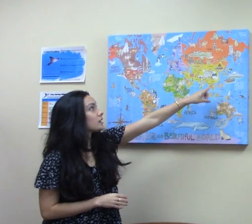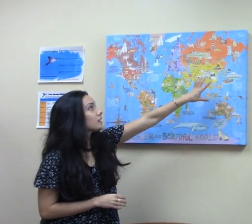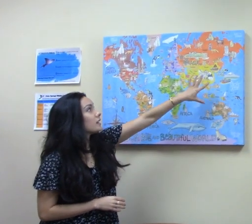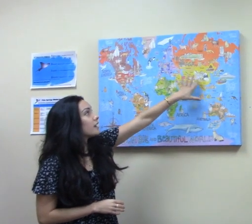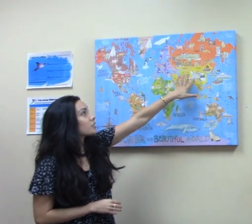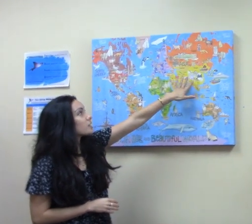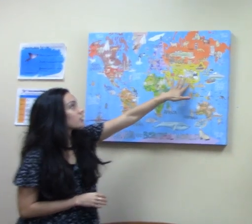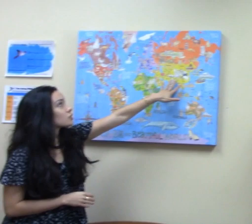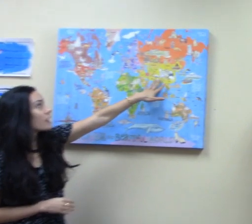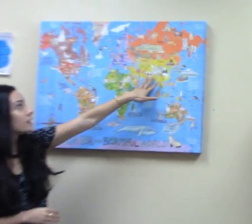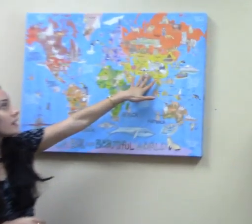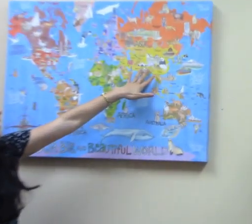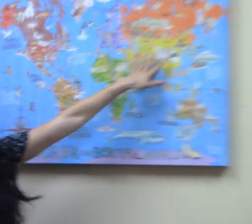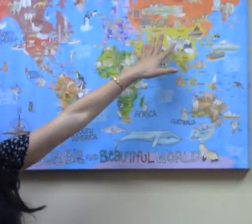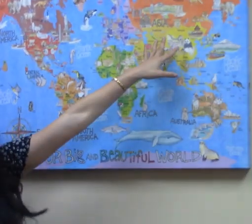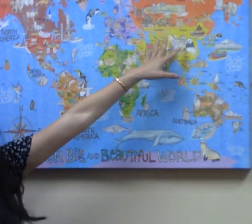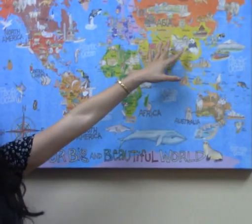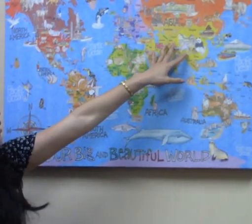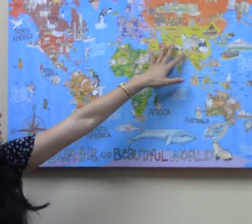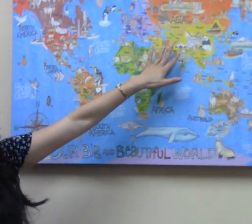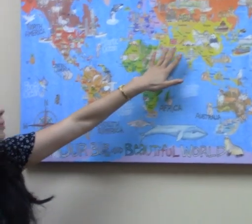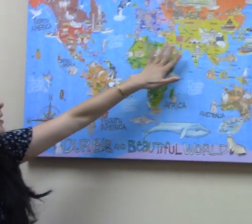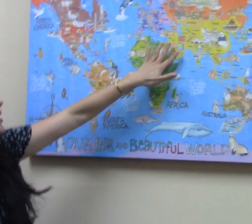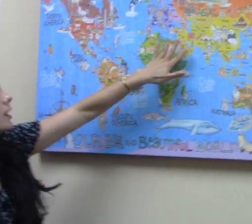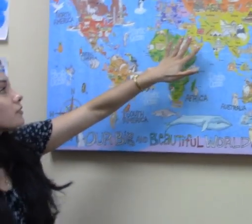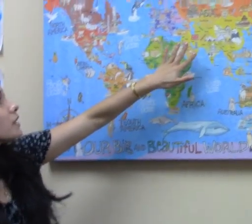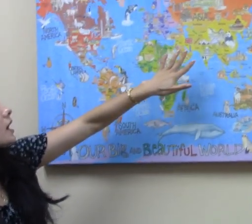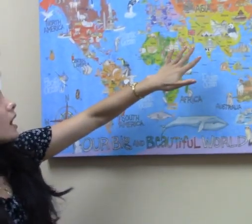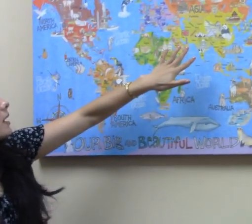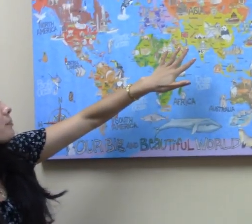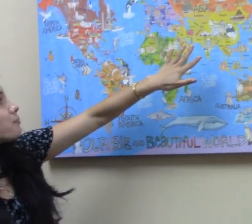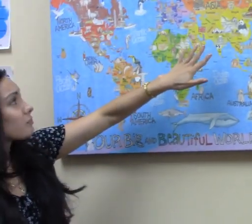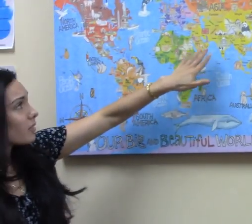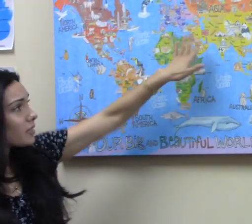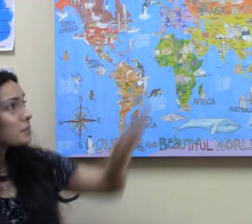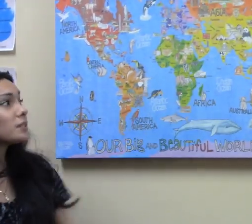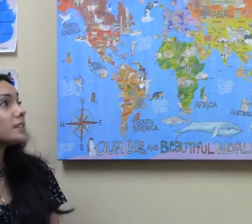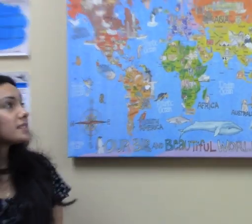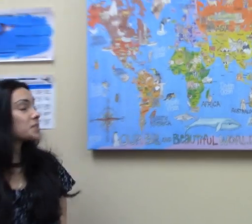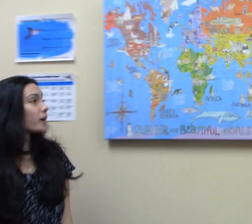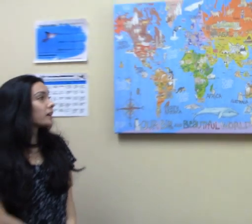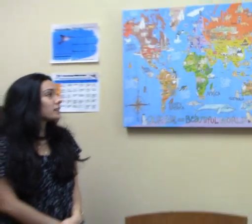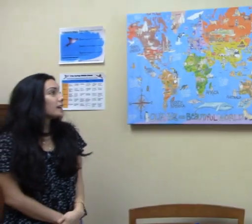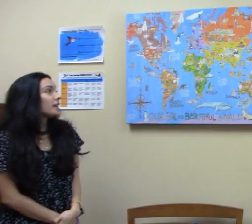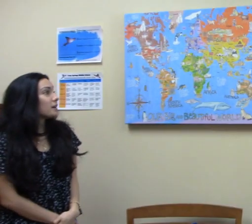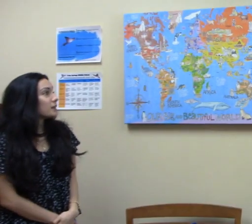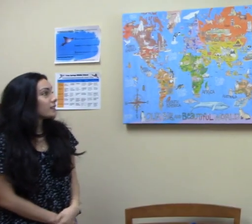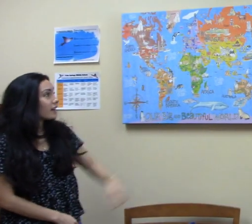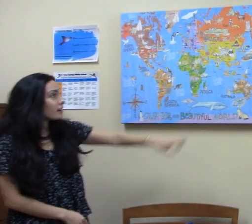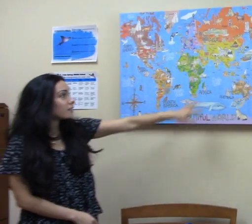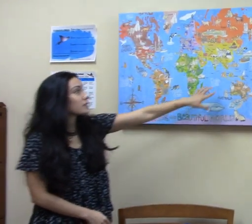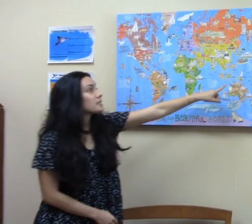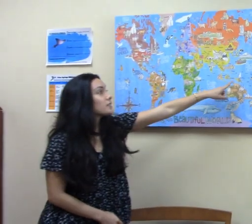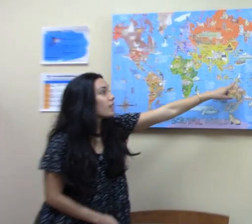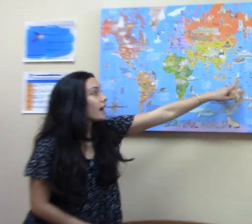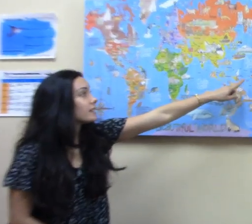Asia, Asia here like China, and some parts of Russia, and even parts of the Middle East as well. And we even